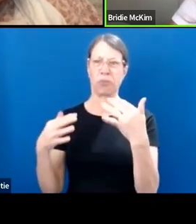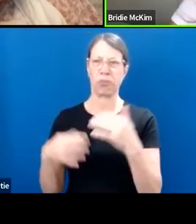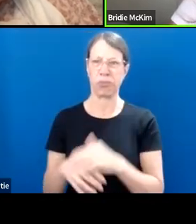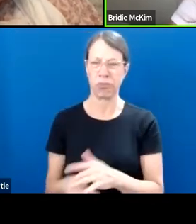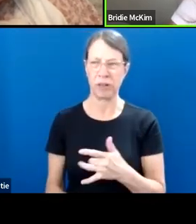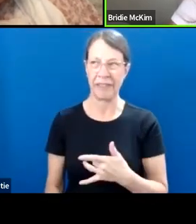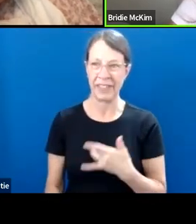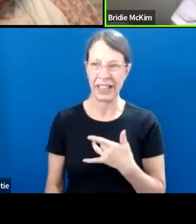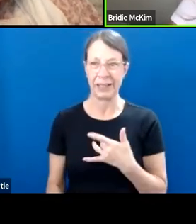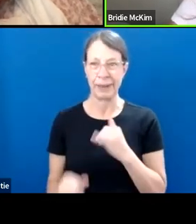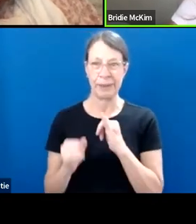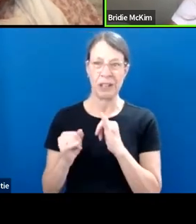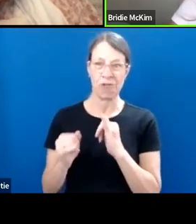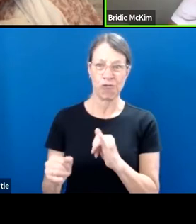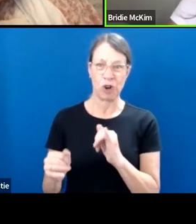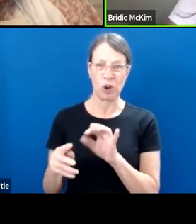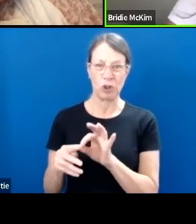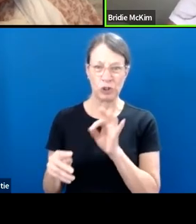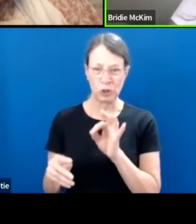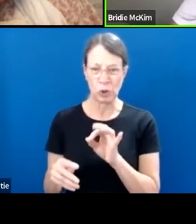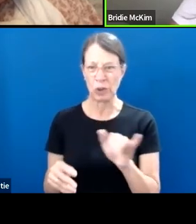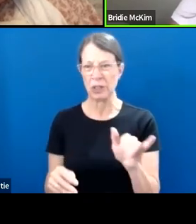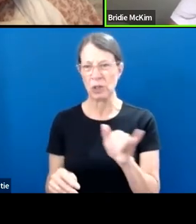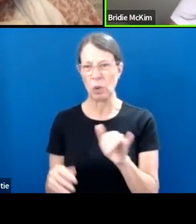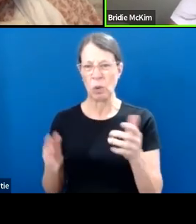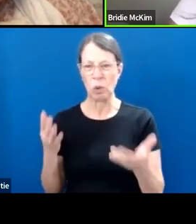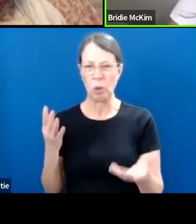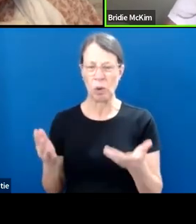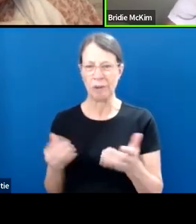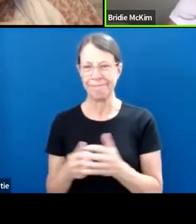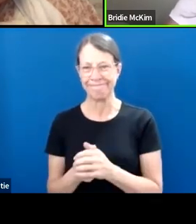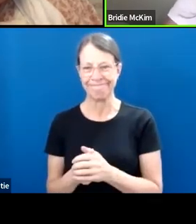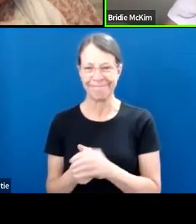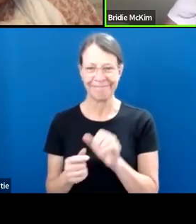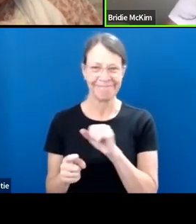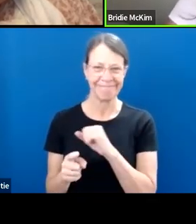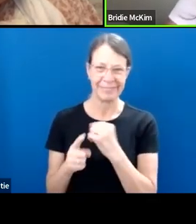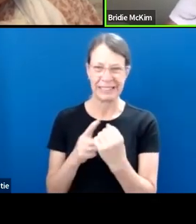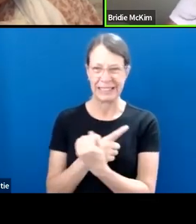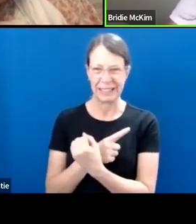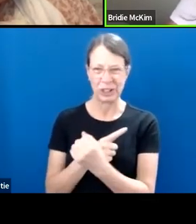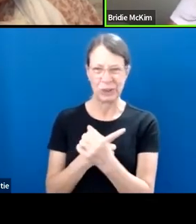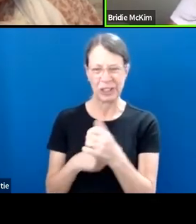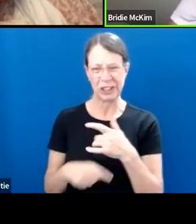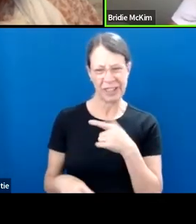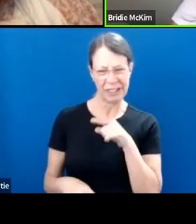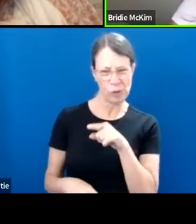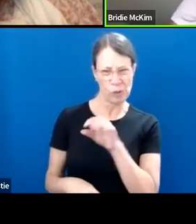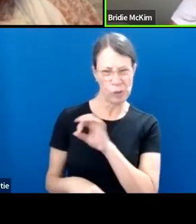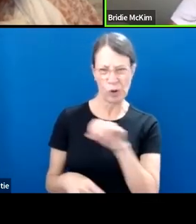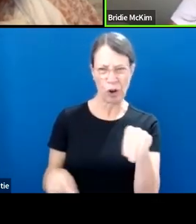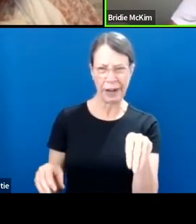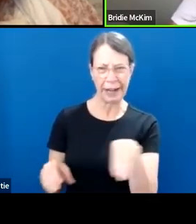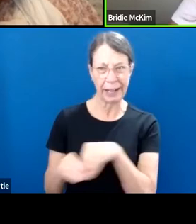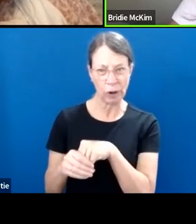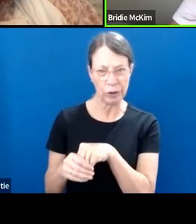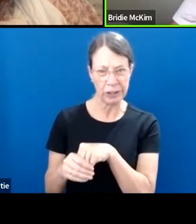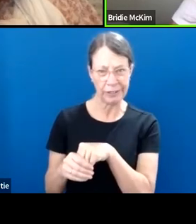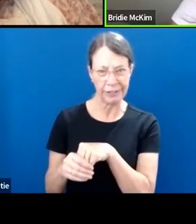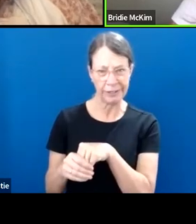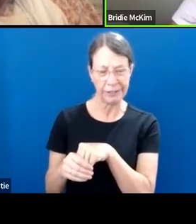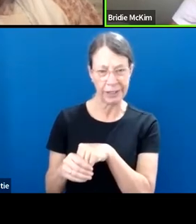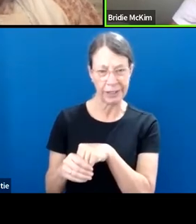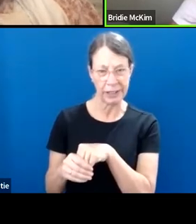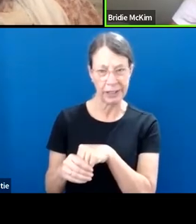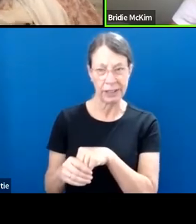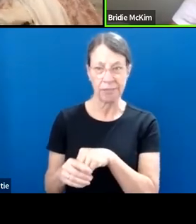or maybe you don't feel like the situation is as inclusive as it needs to be? What